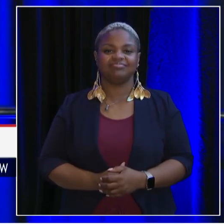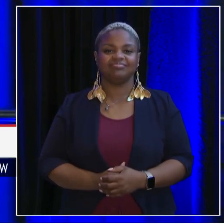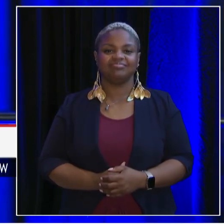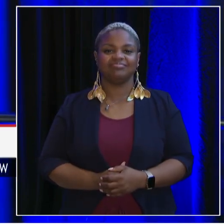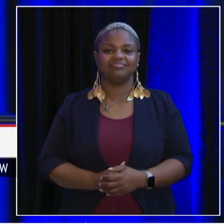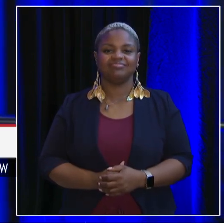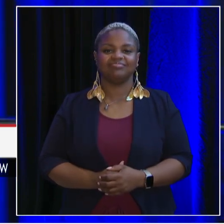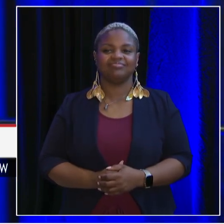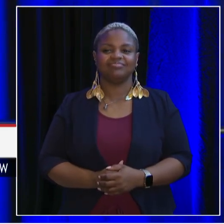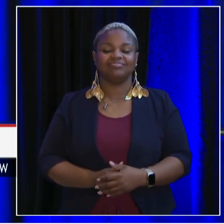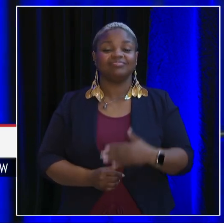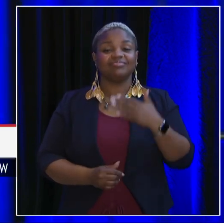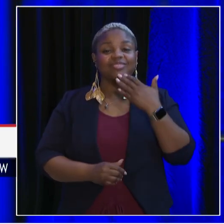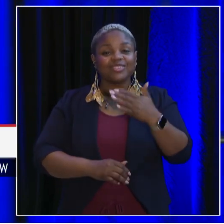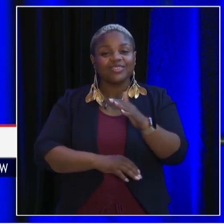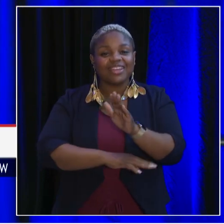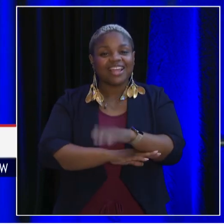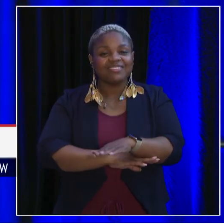Good afternoon.